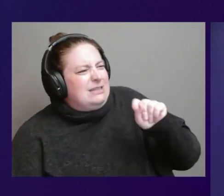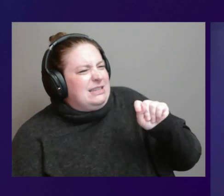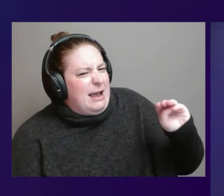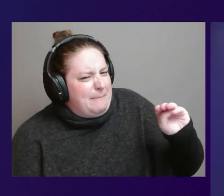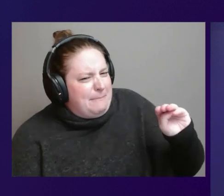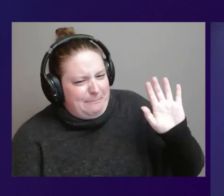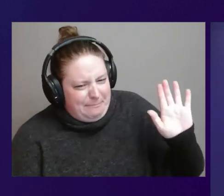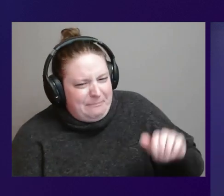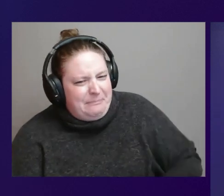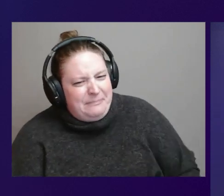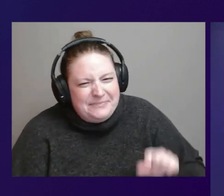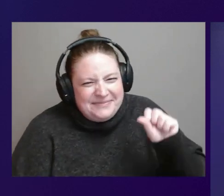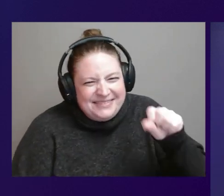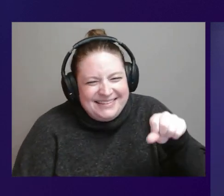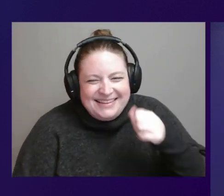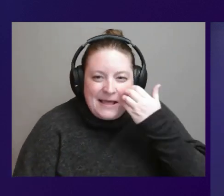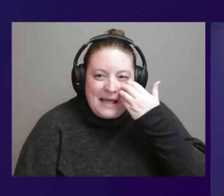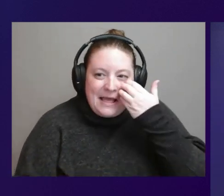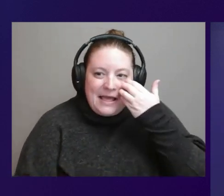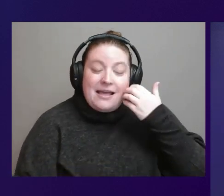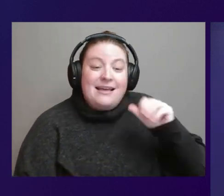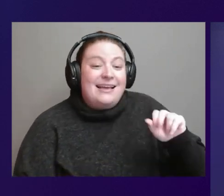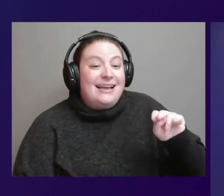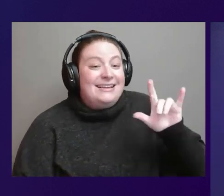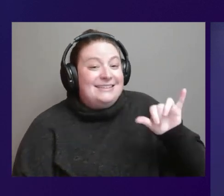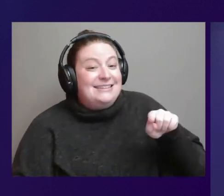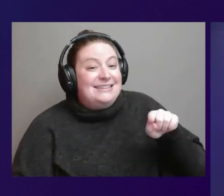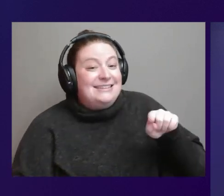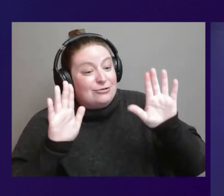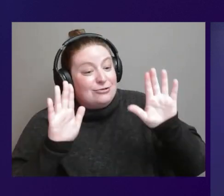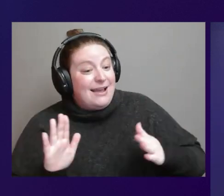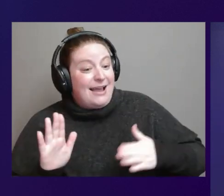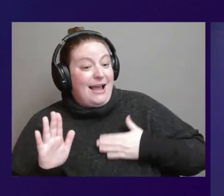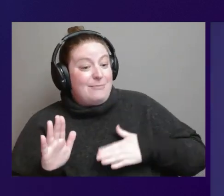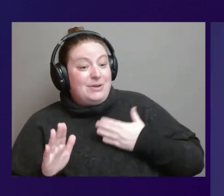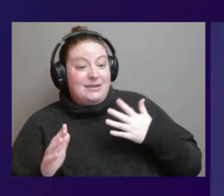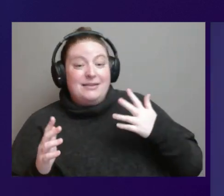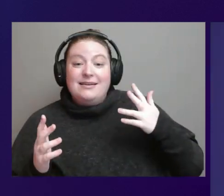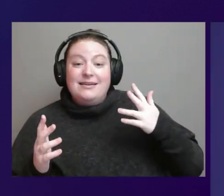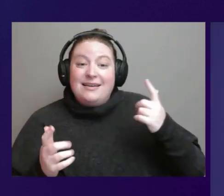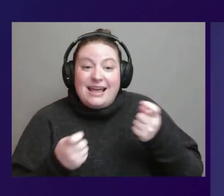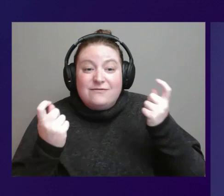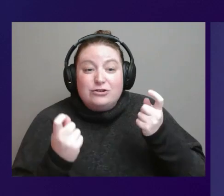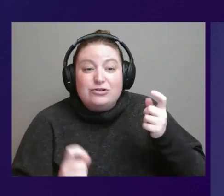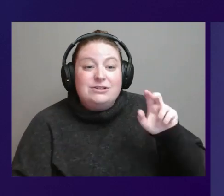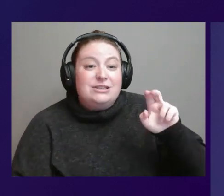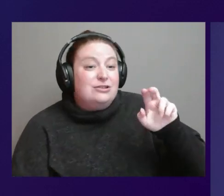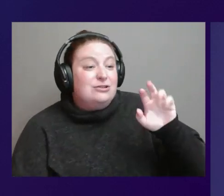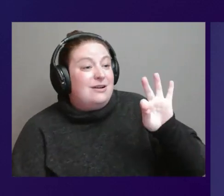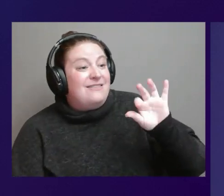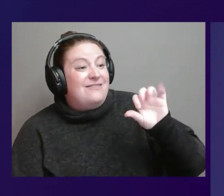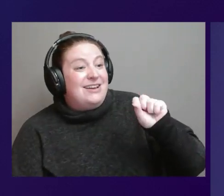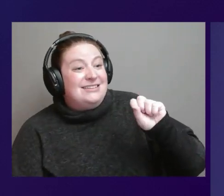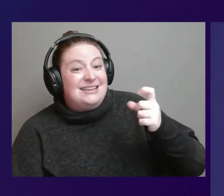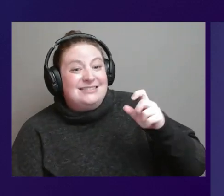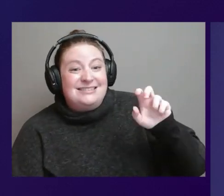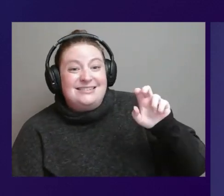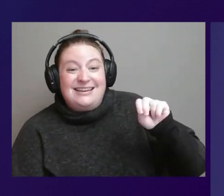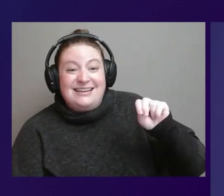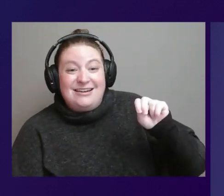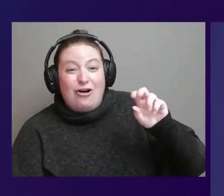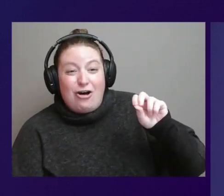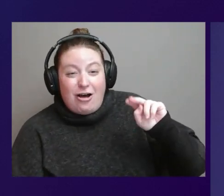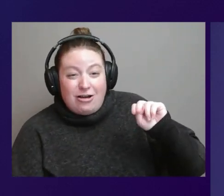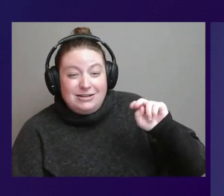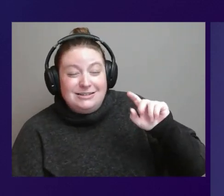Yep. Well, Andy, this is great. It's, again, happy anniversary to FSx ONTAP. I think the future is very bright for this product, and in